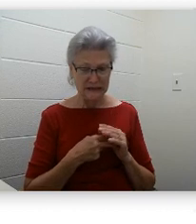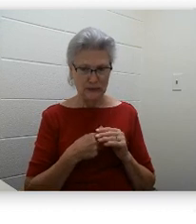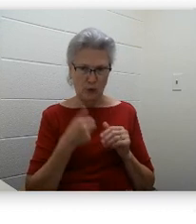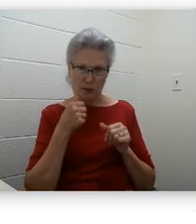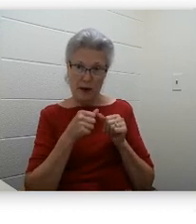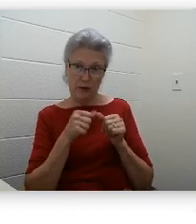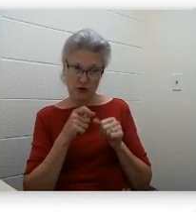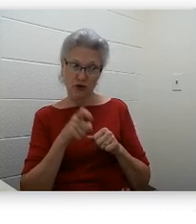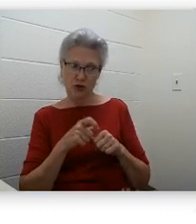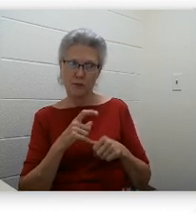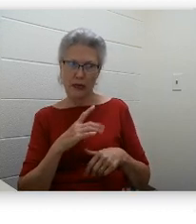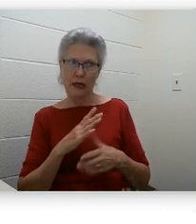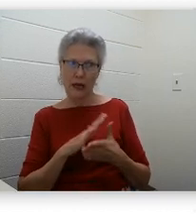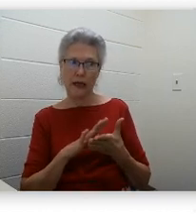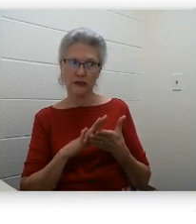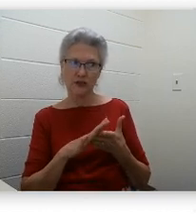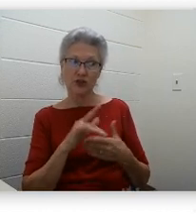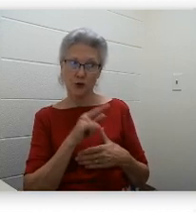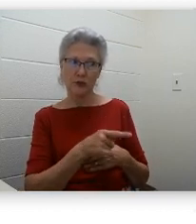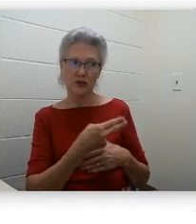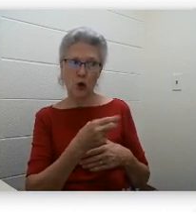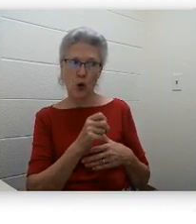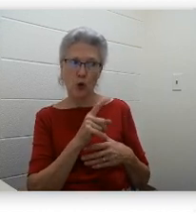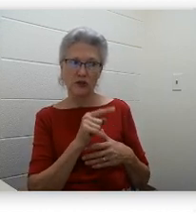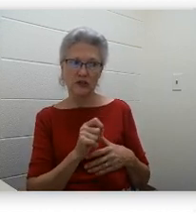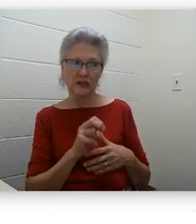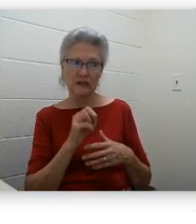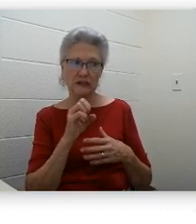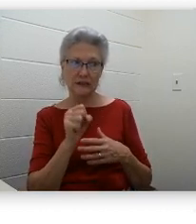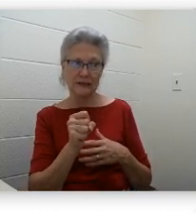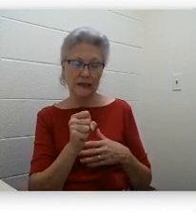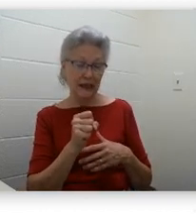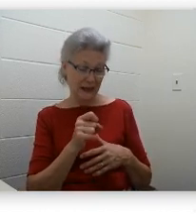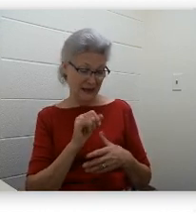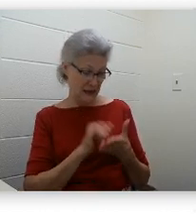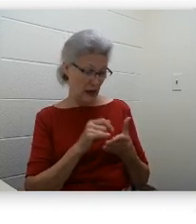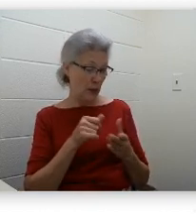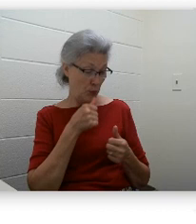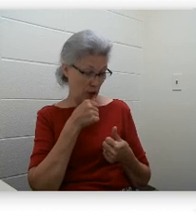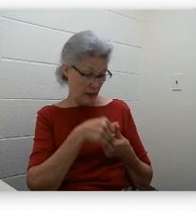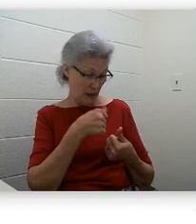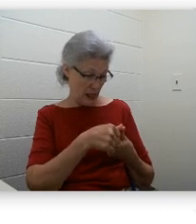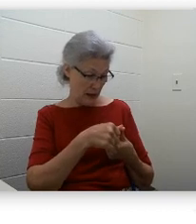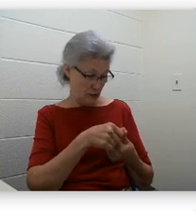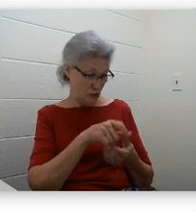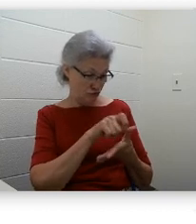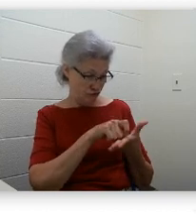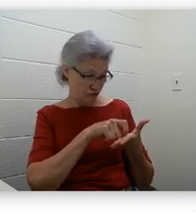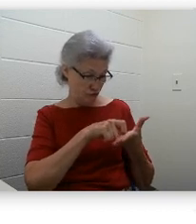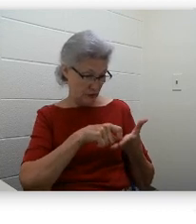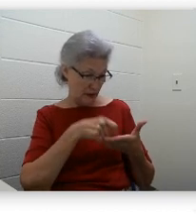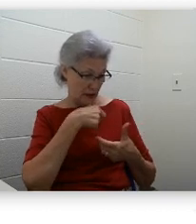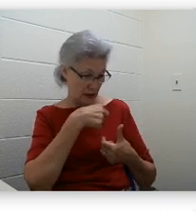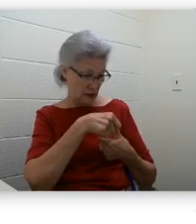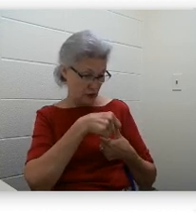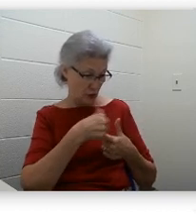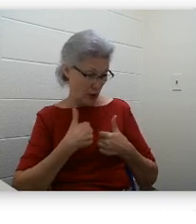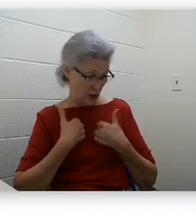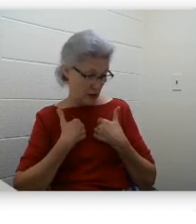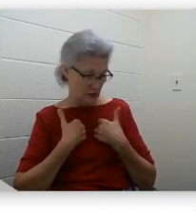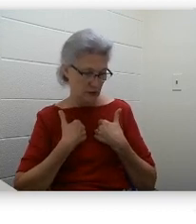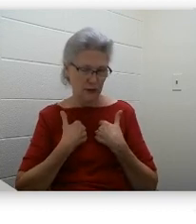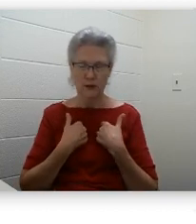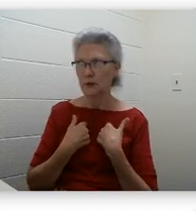remembering that she was the hostess. Is that what they put on the letters? He wished she had not